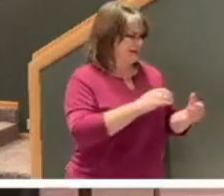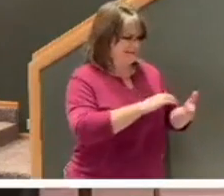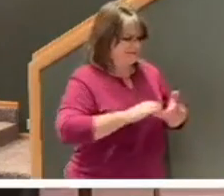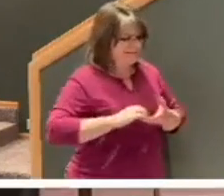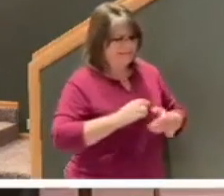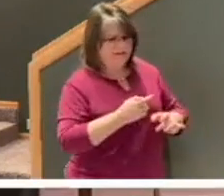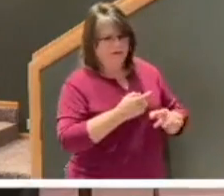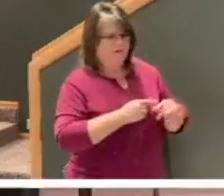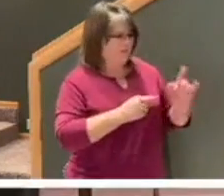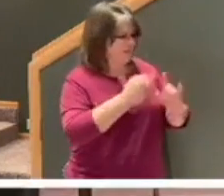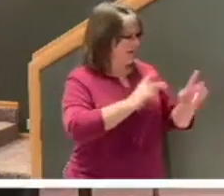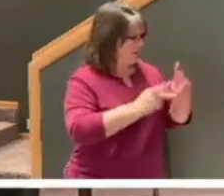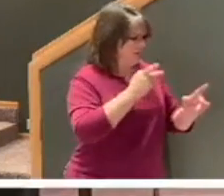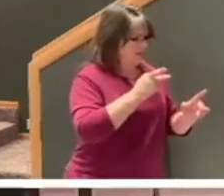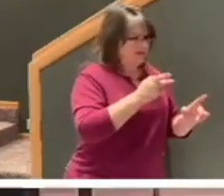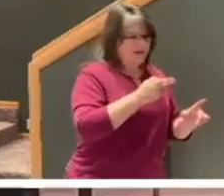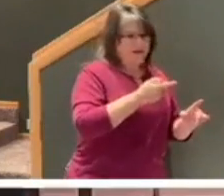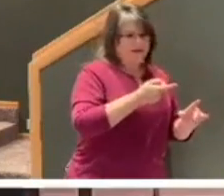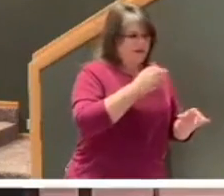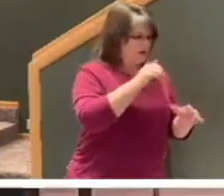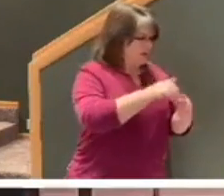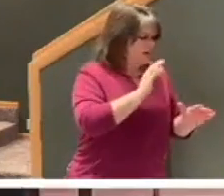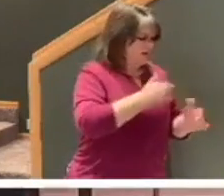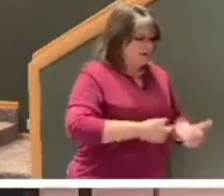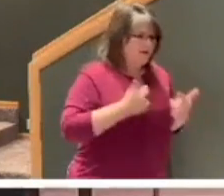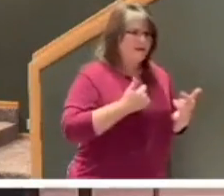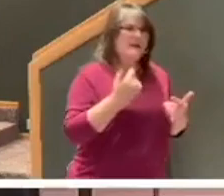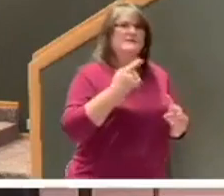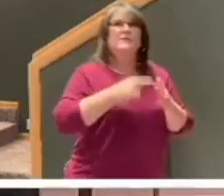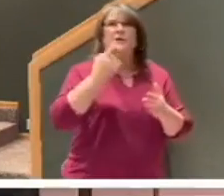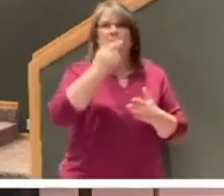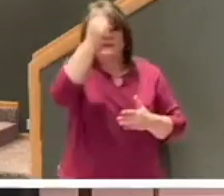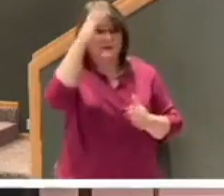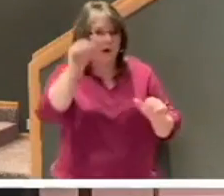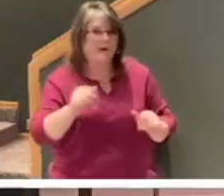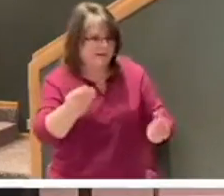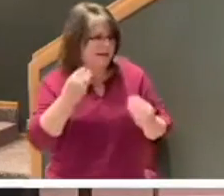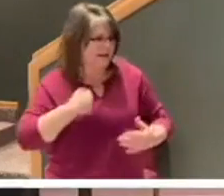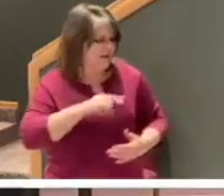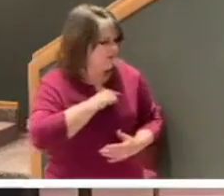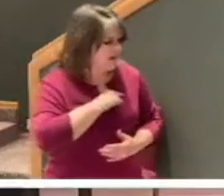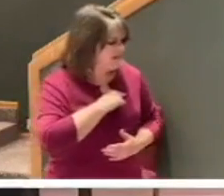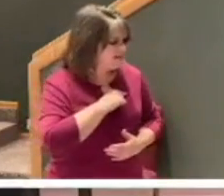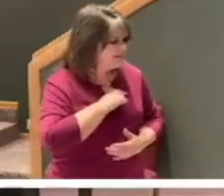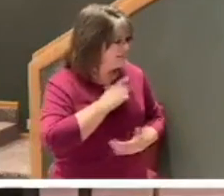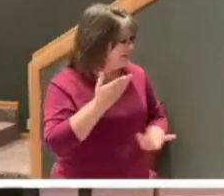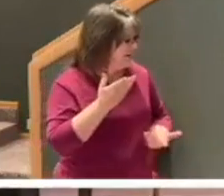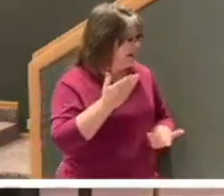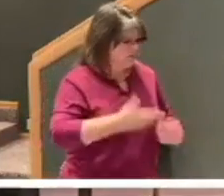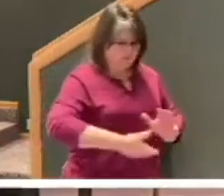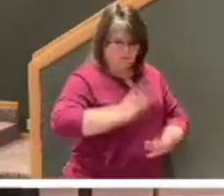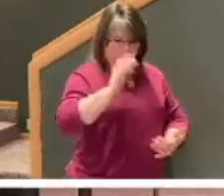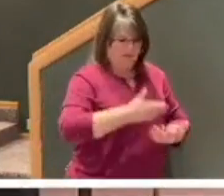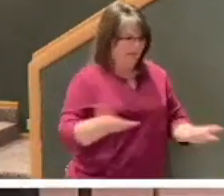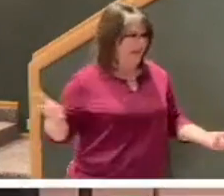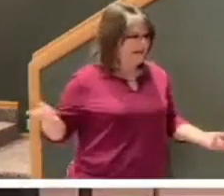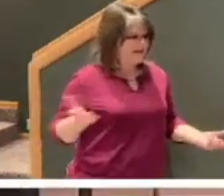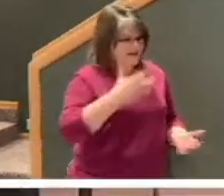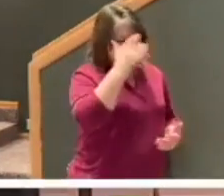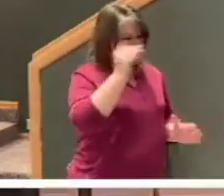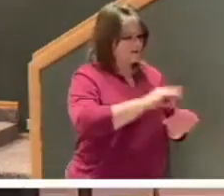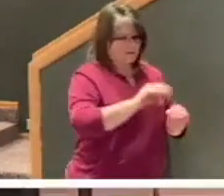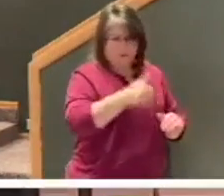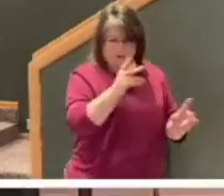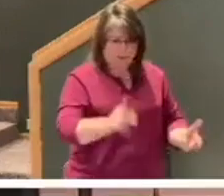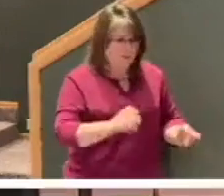the ones around us what only God can give us. And you're wrecking things. Because nobody